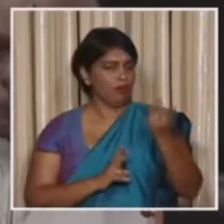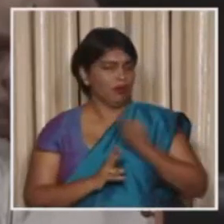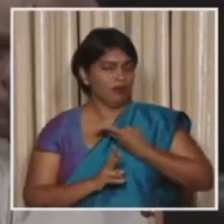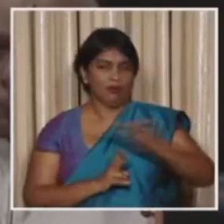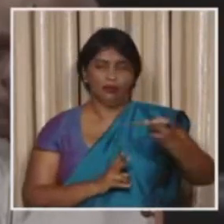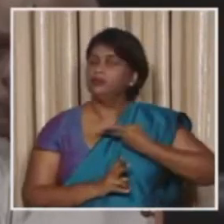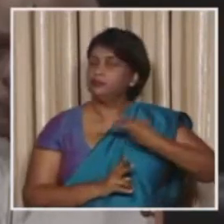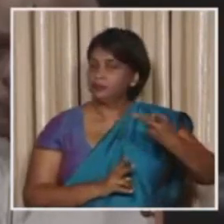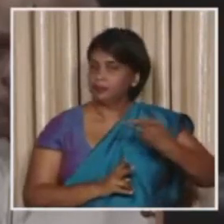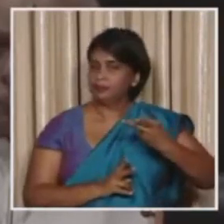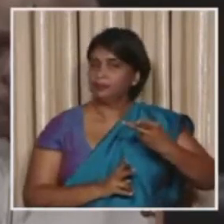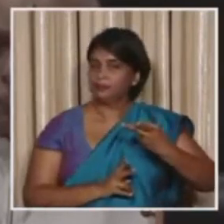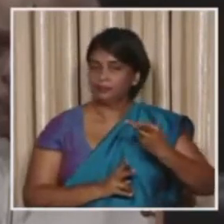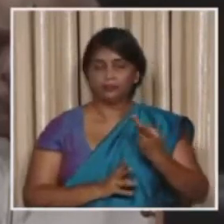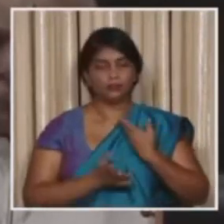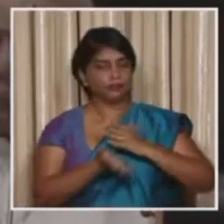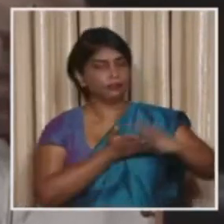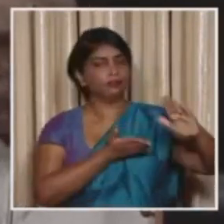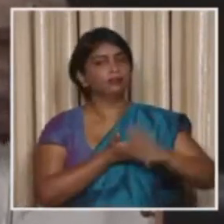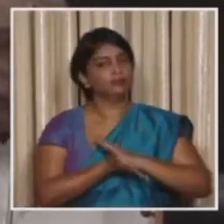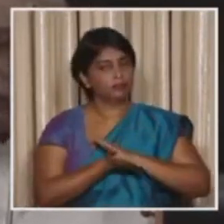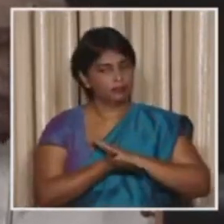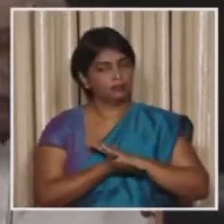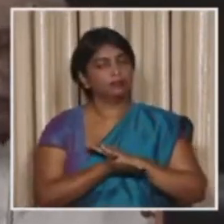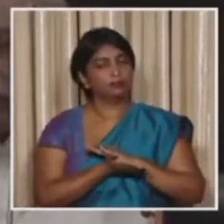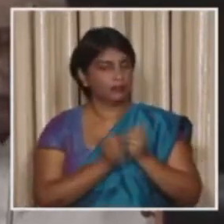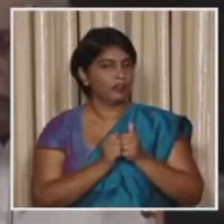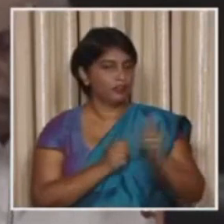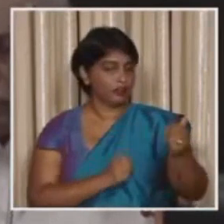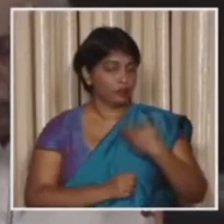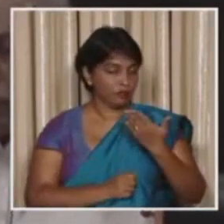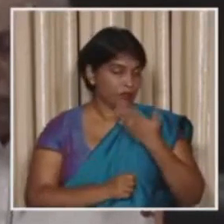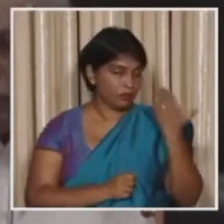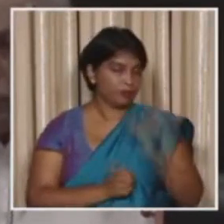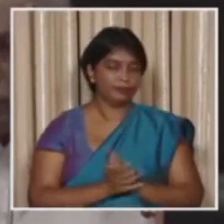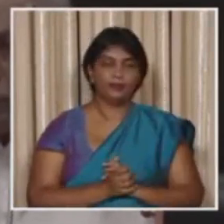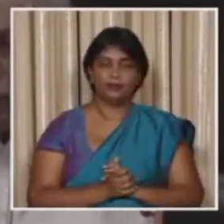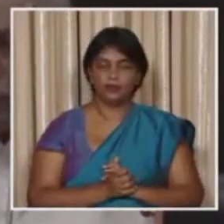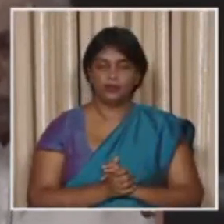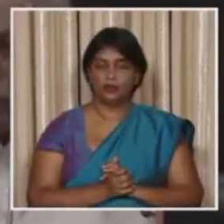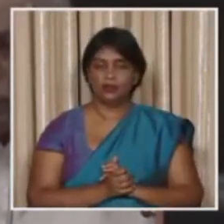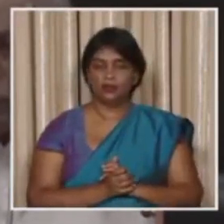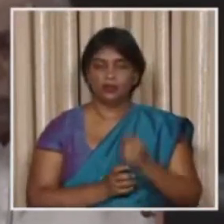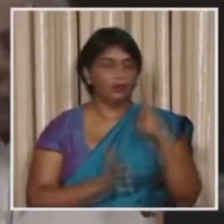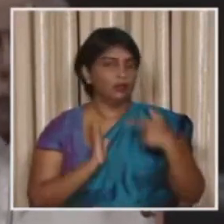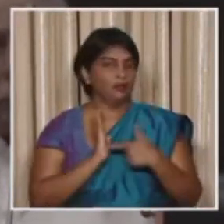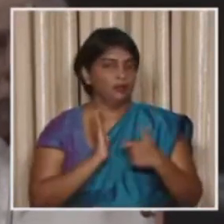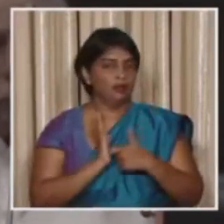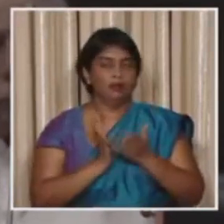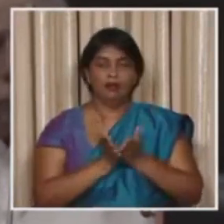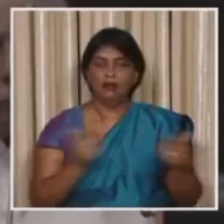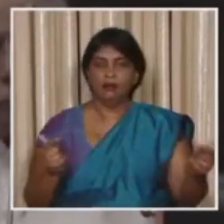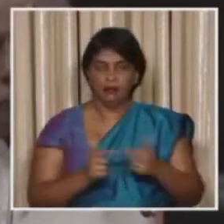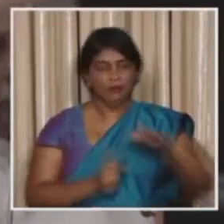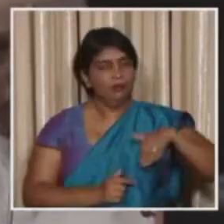important role in naval affairs, and Trincomalee should be made into a leading strategic port. It is important that we work together with